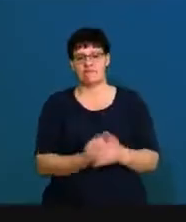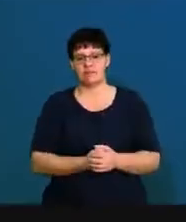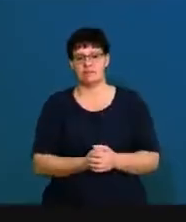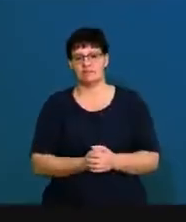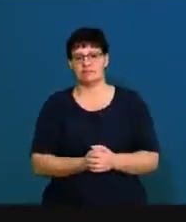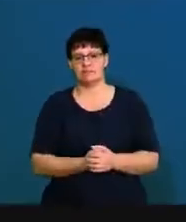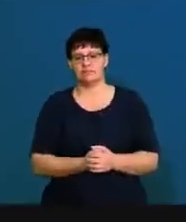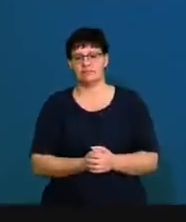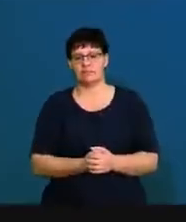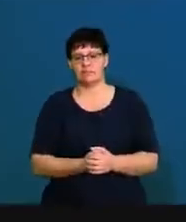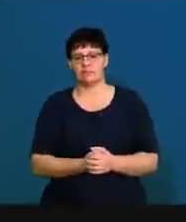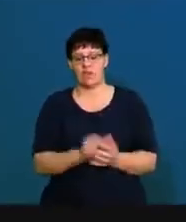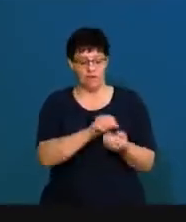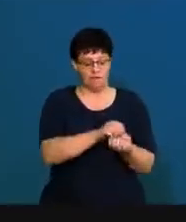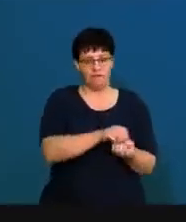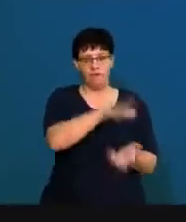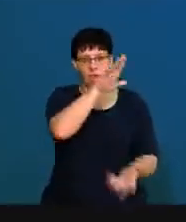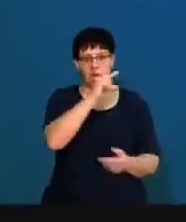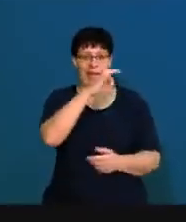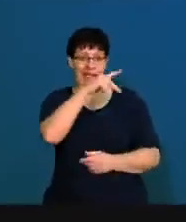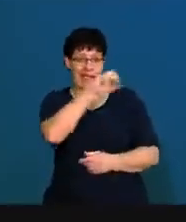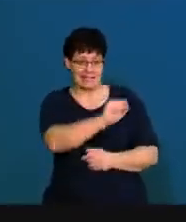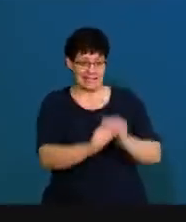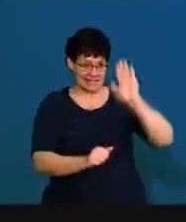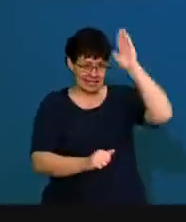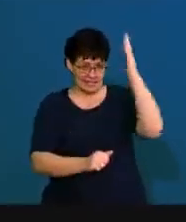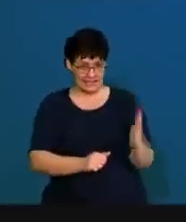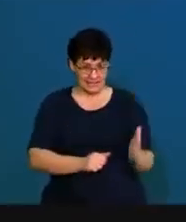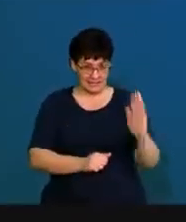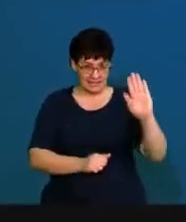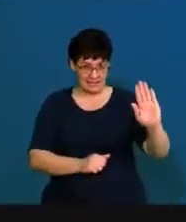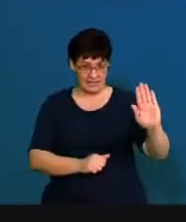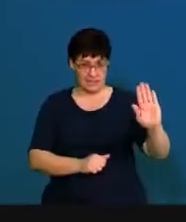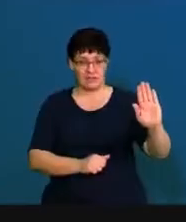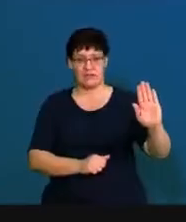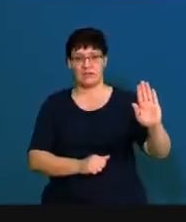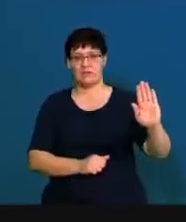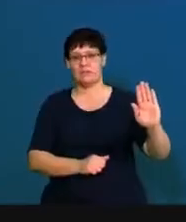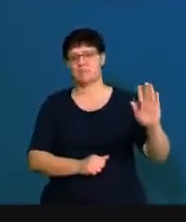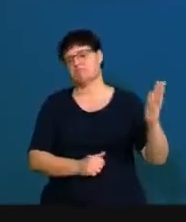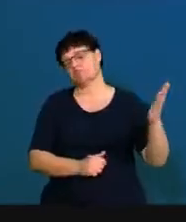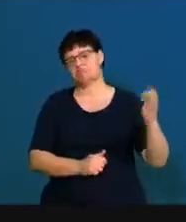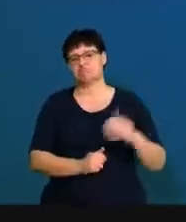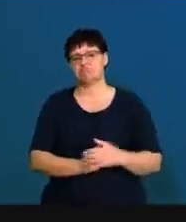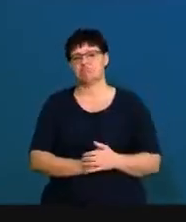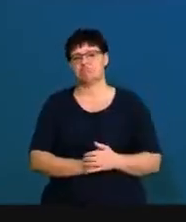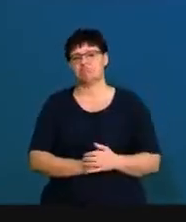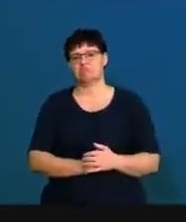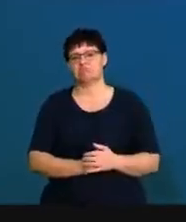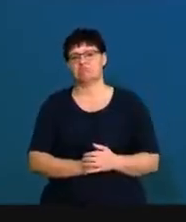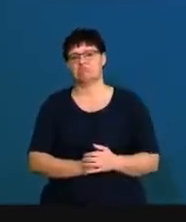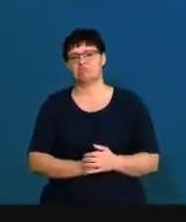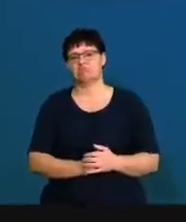say you've got volume of gas. Okay? Let's say the volume of gas is